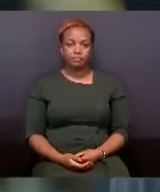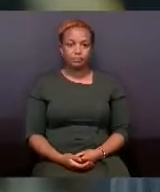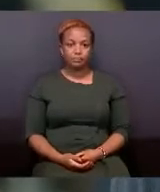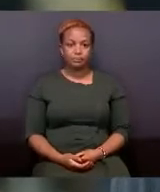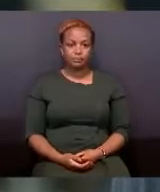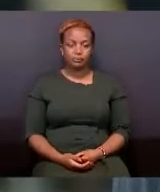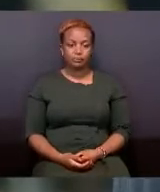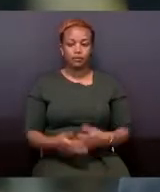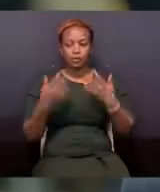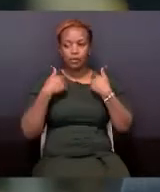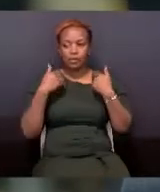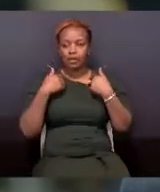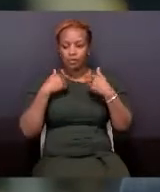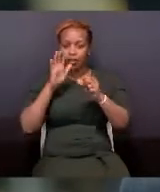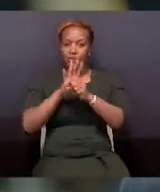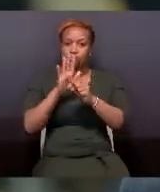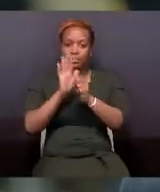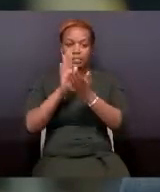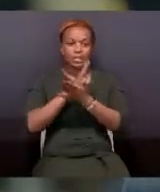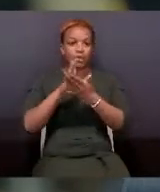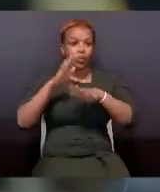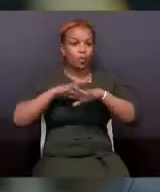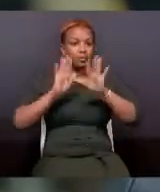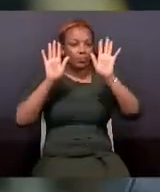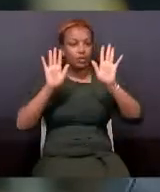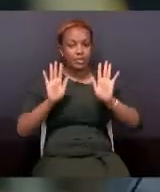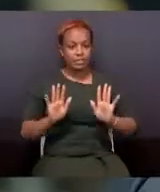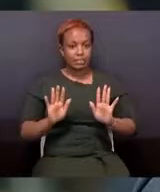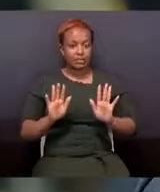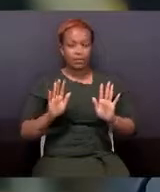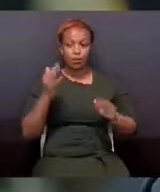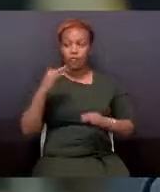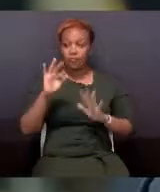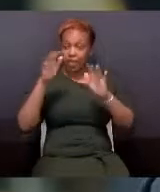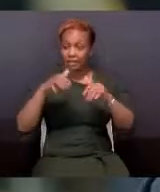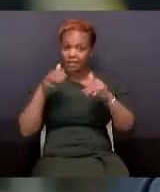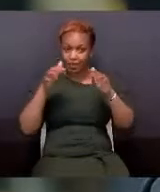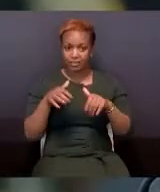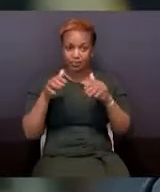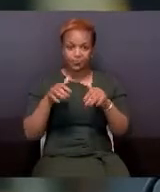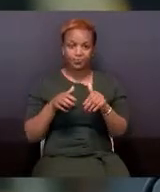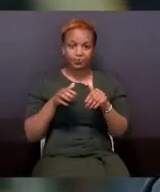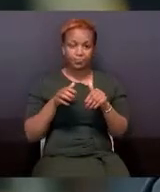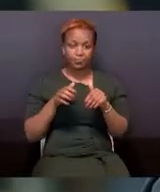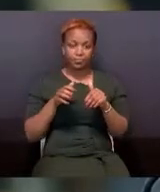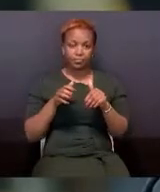light being shed on the importance of agriculture,